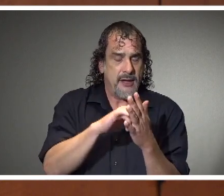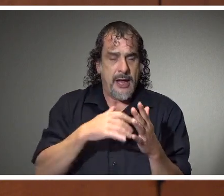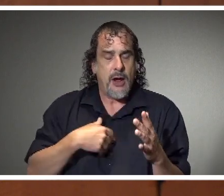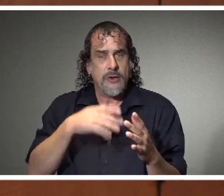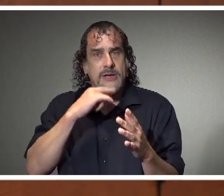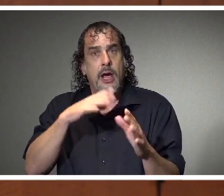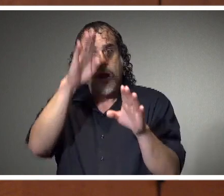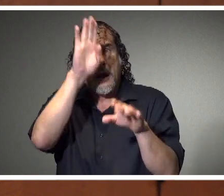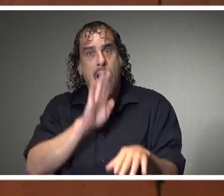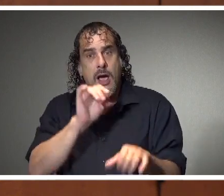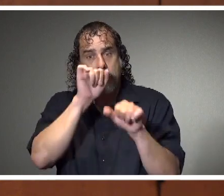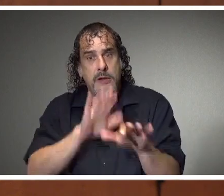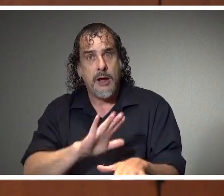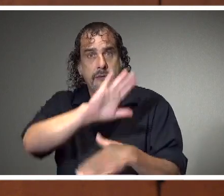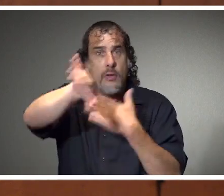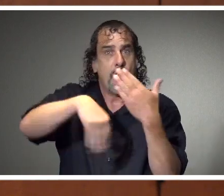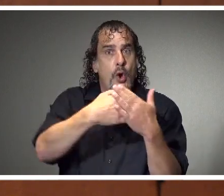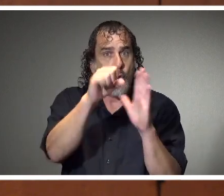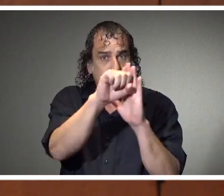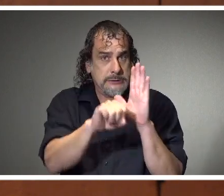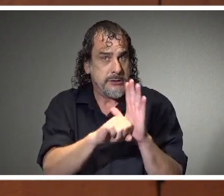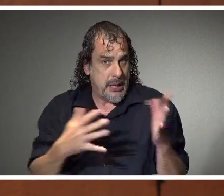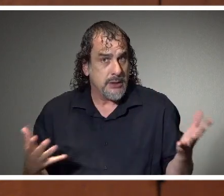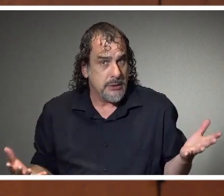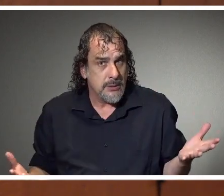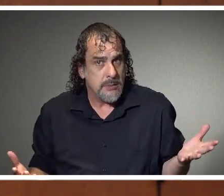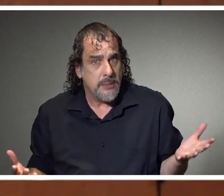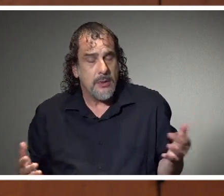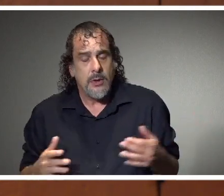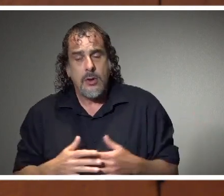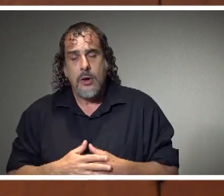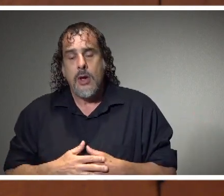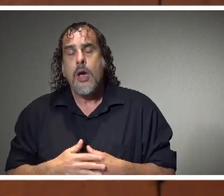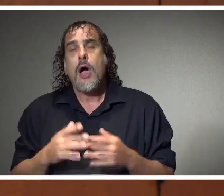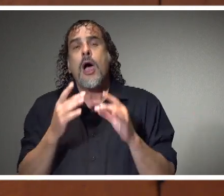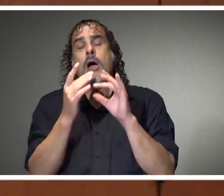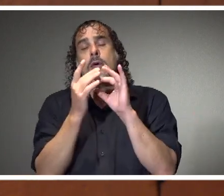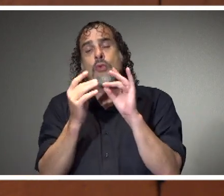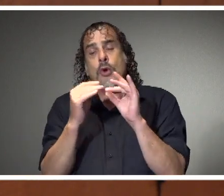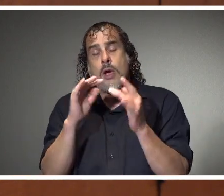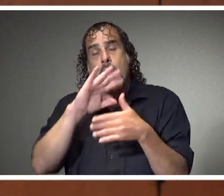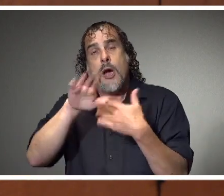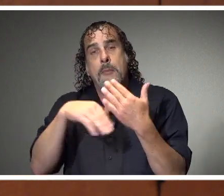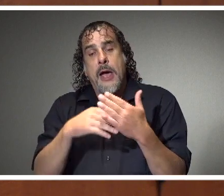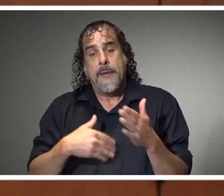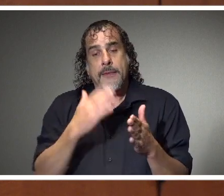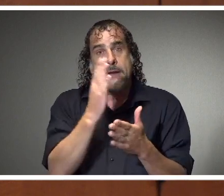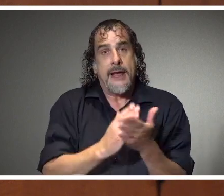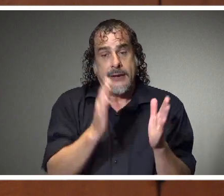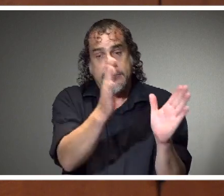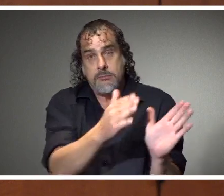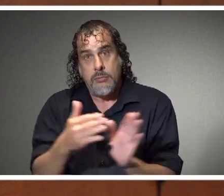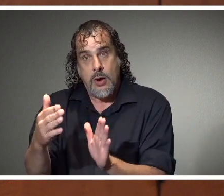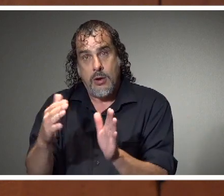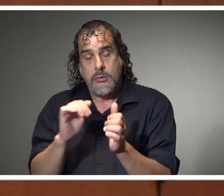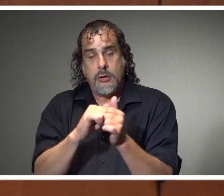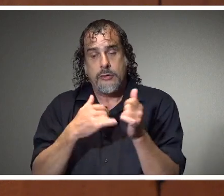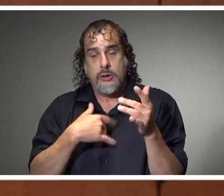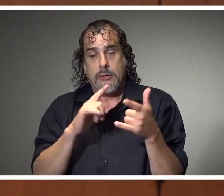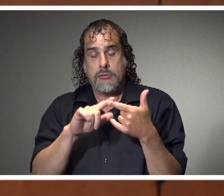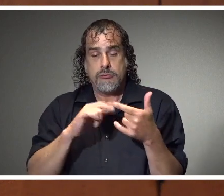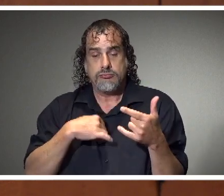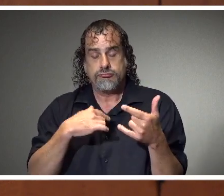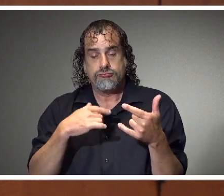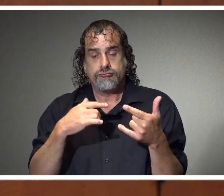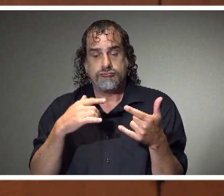state. I also want to talk today about our next phase in our efforts to rebuild as we